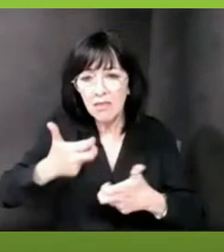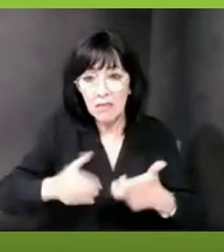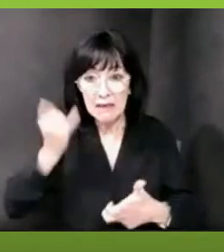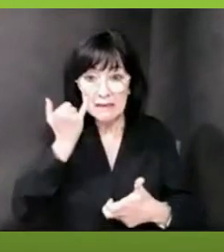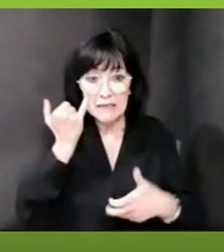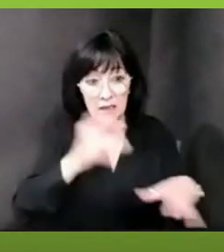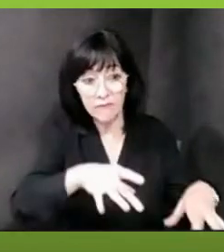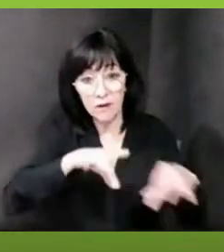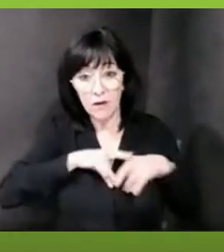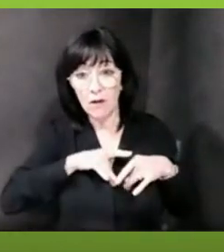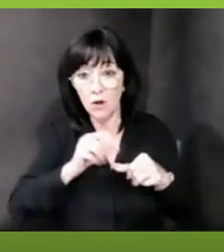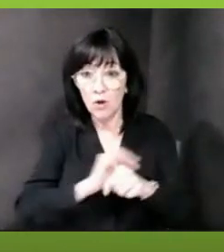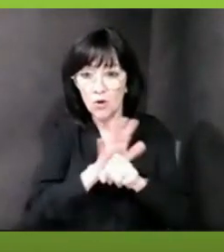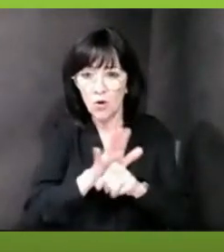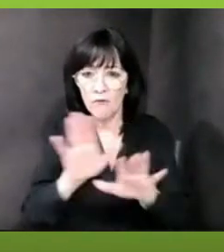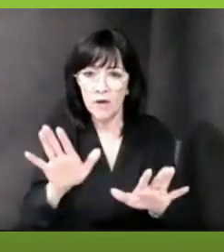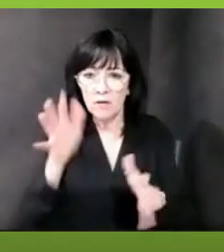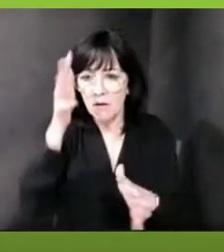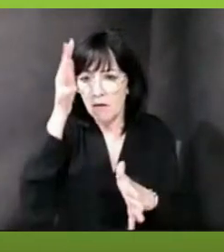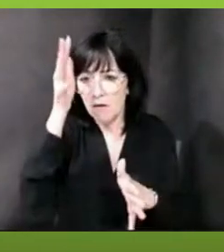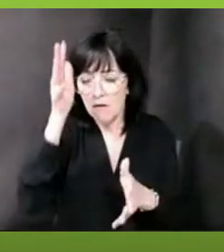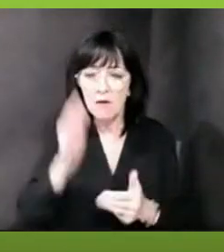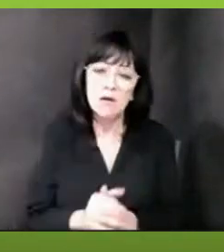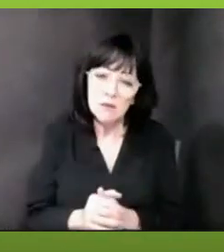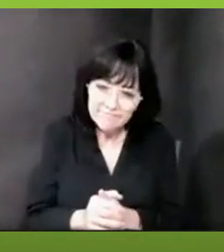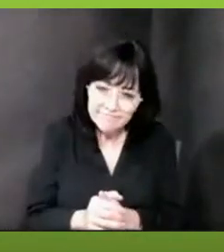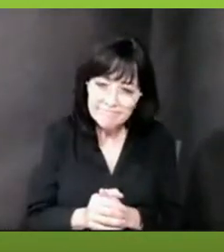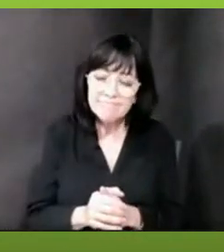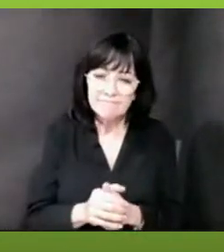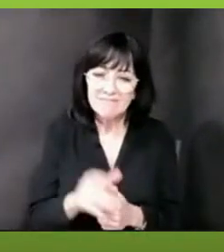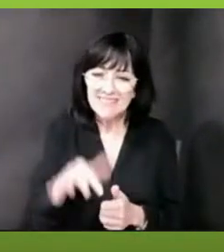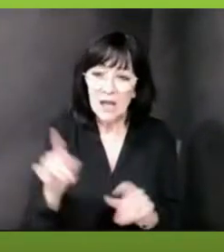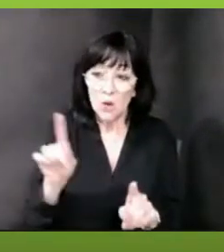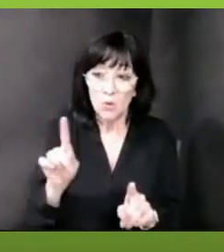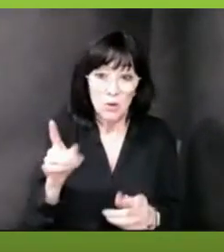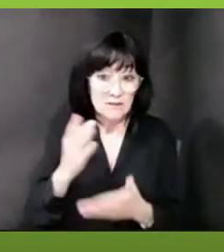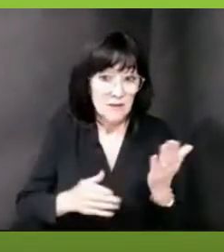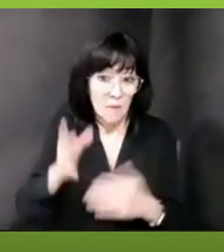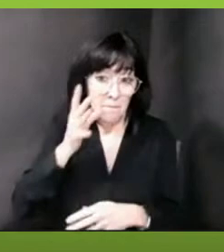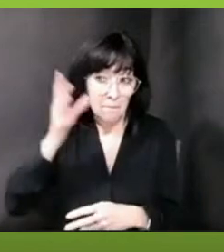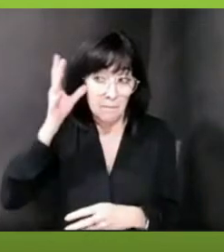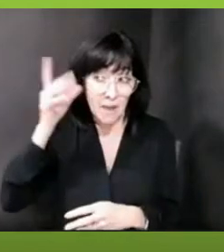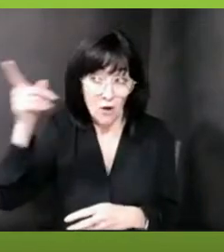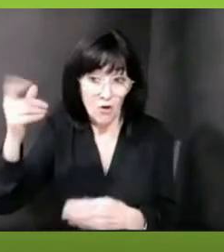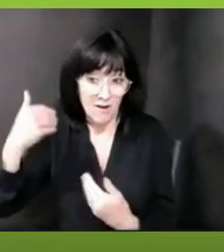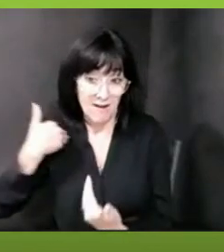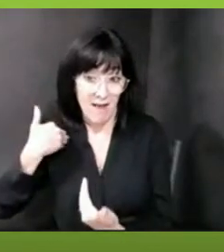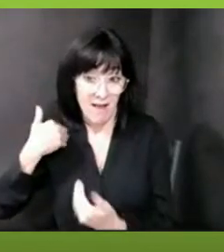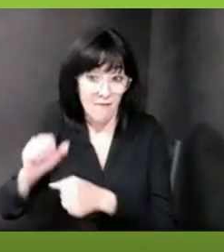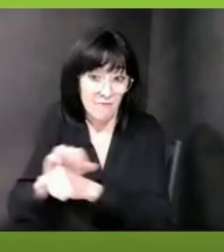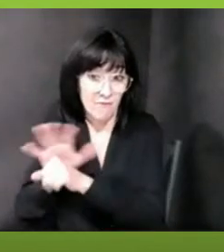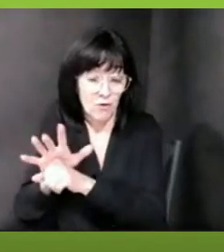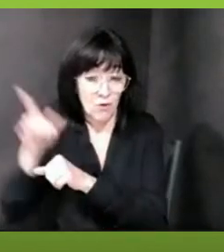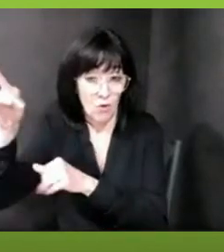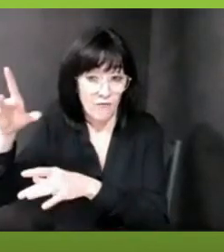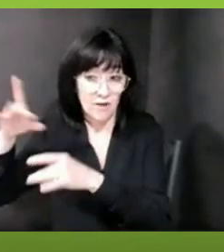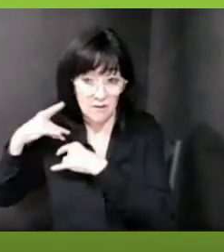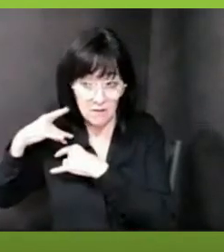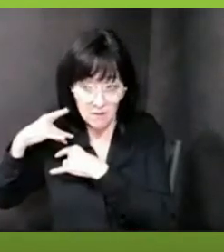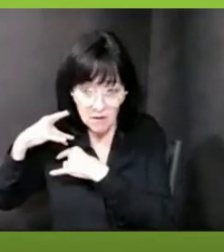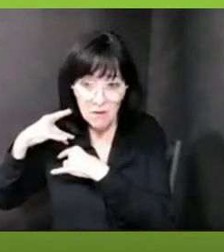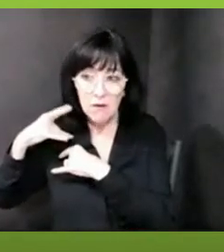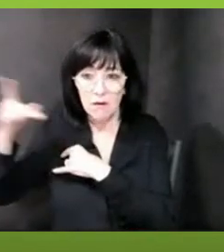seen anxiety within children where an adult has had COVID-19. We've seen grief